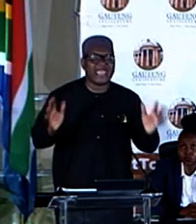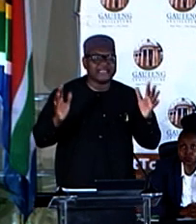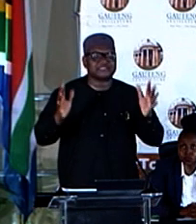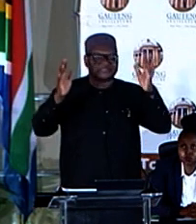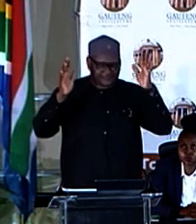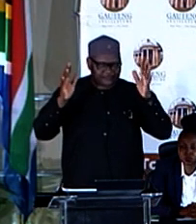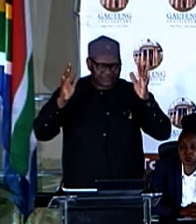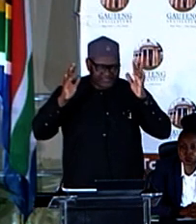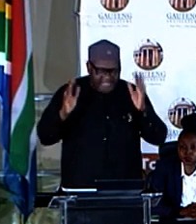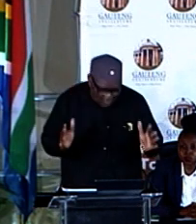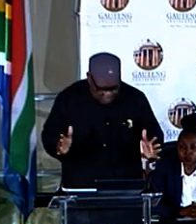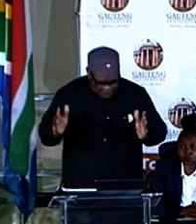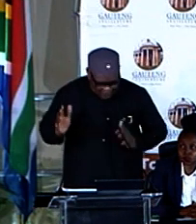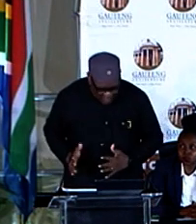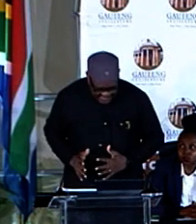aged